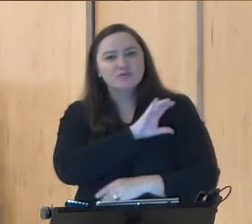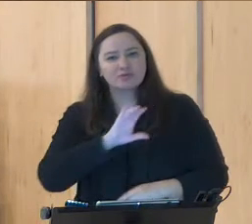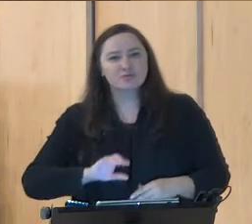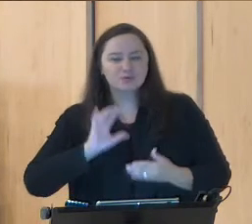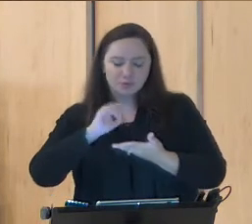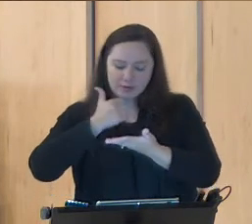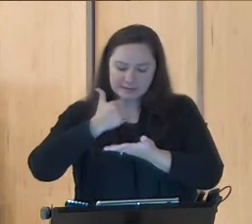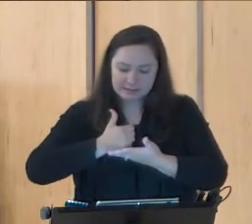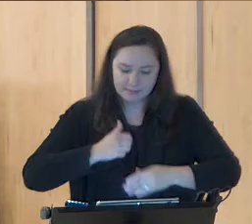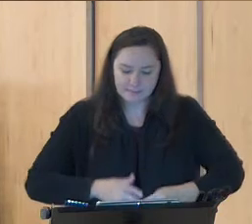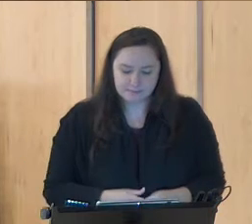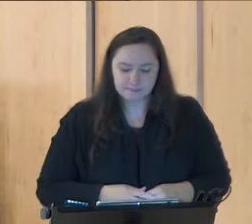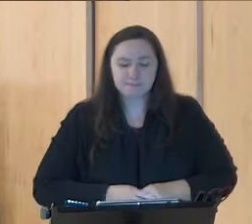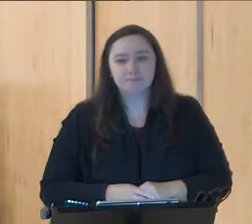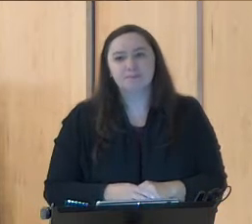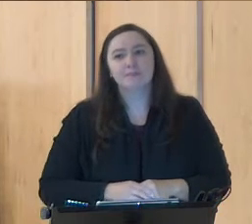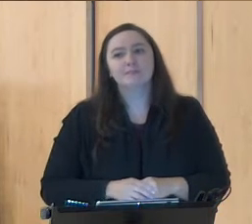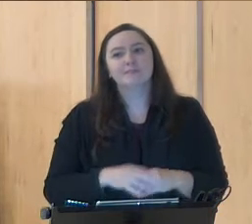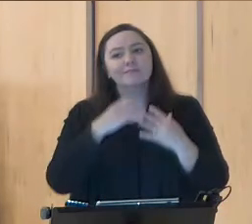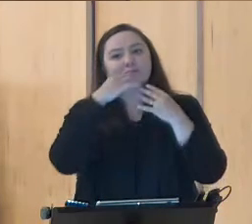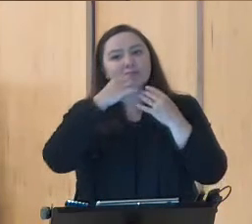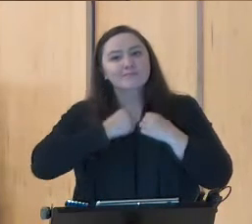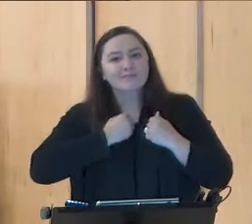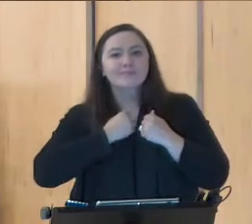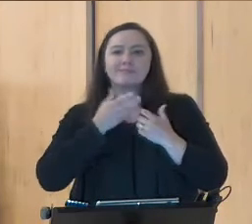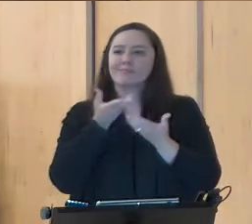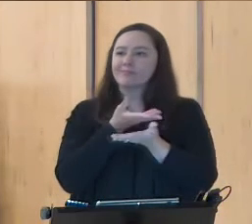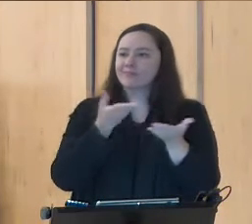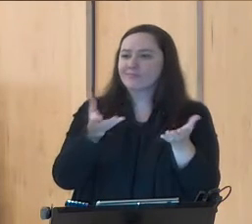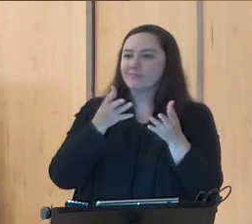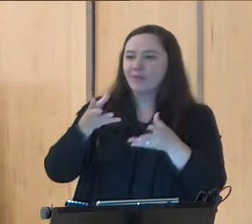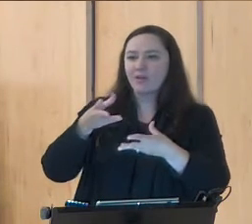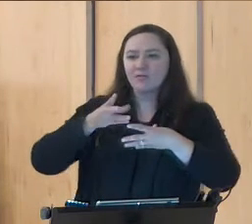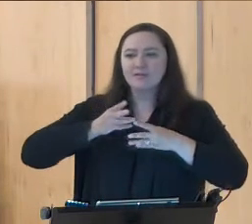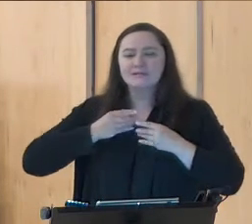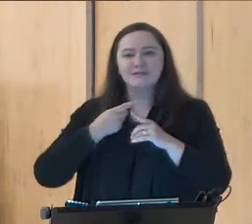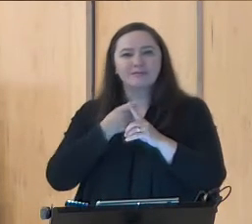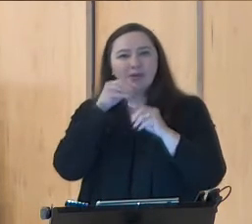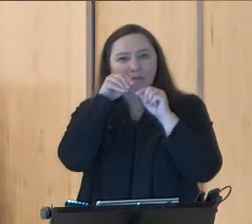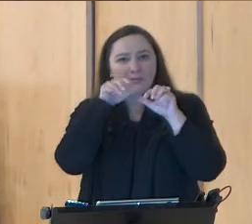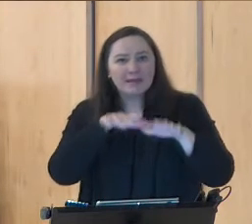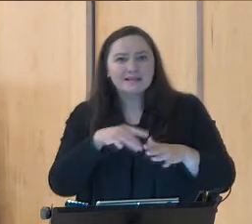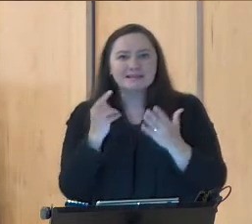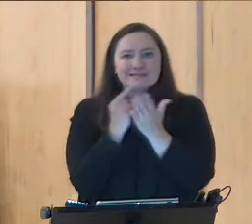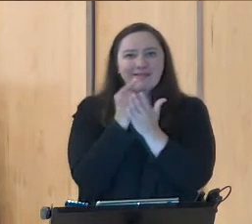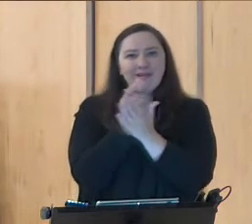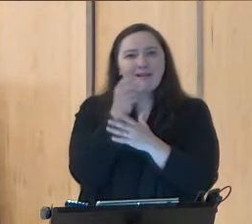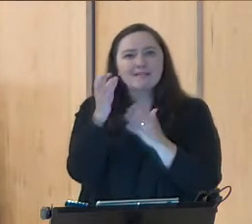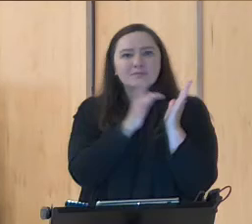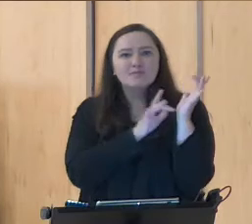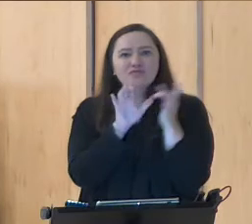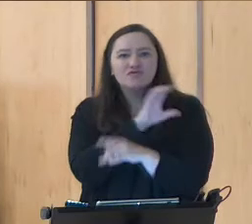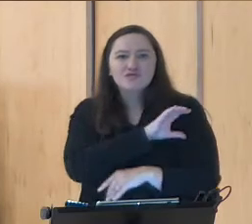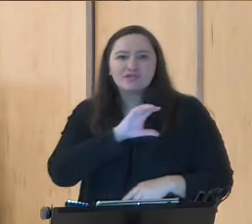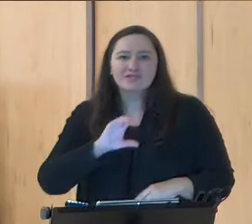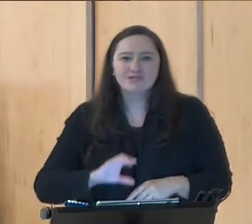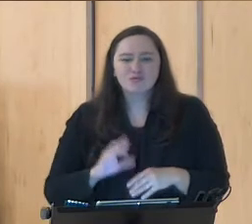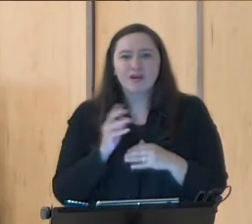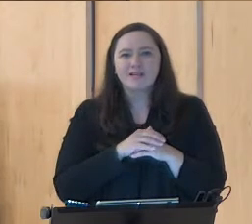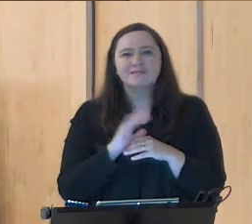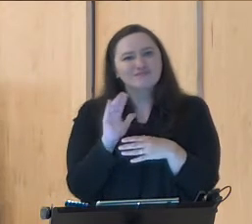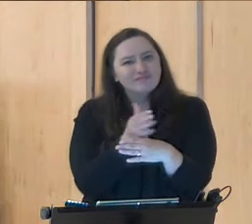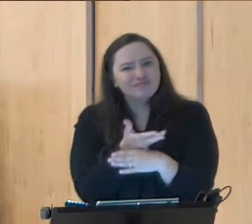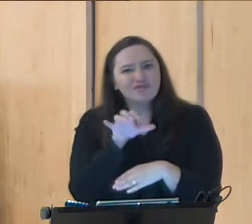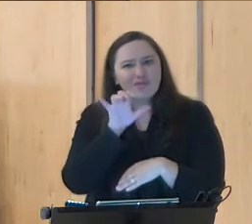Amen. Dear fellow recipients of the blessings of the gospel of Jesus Christ and sharers of